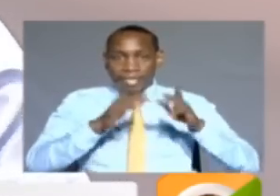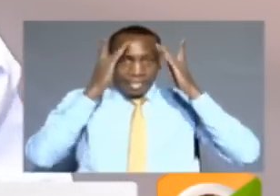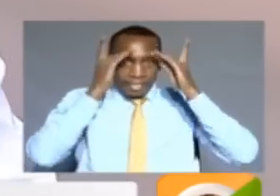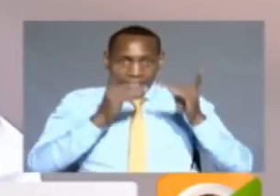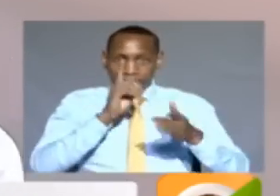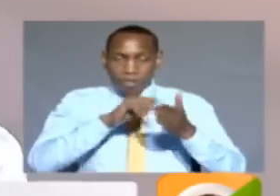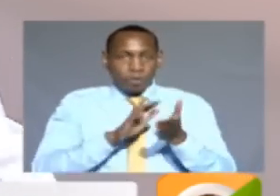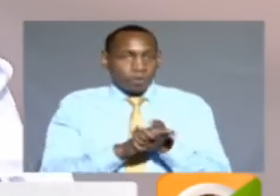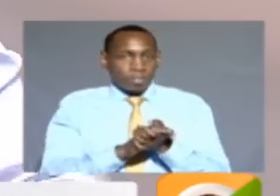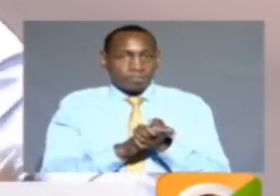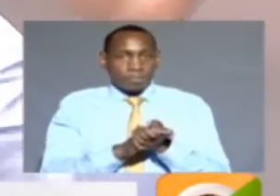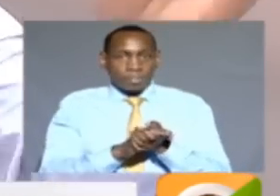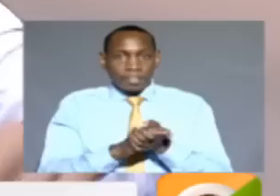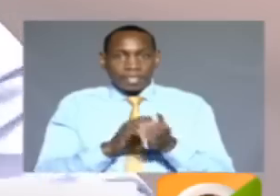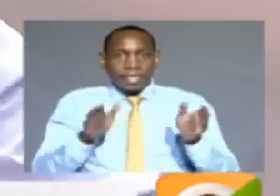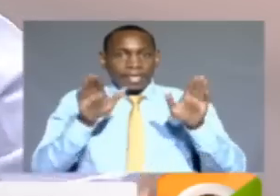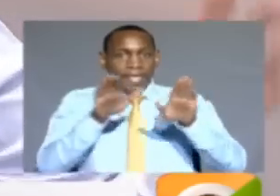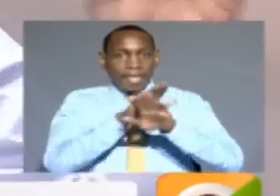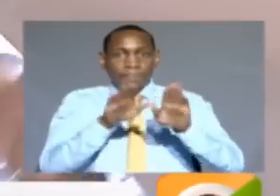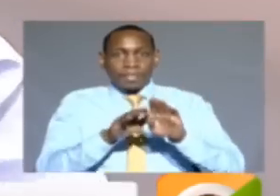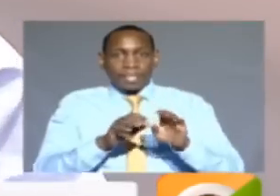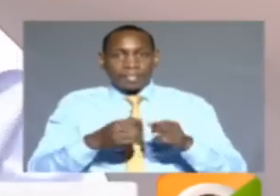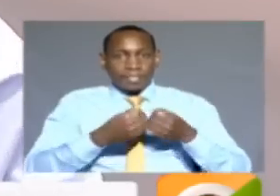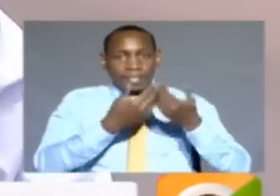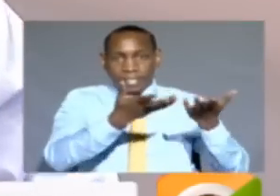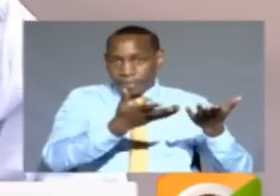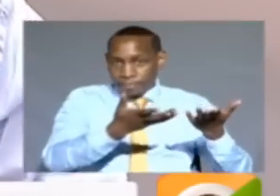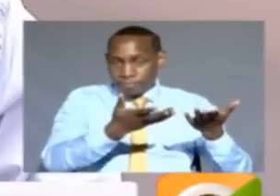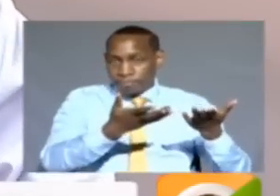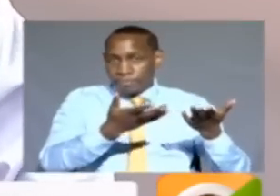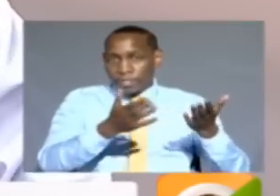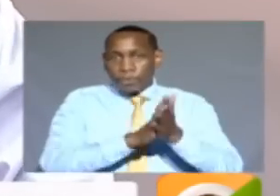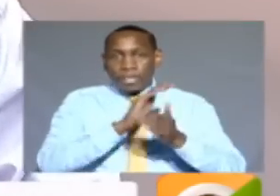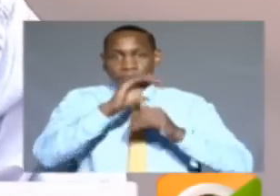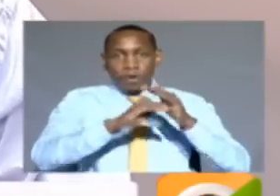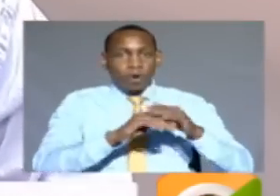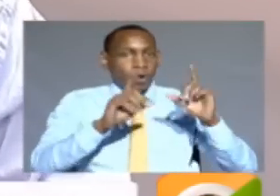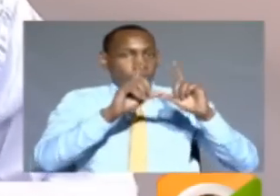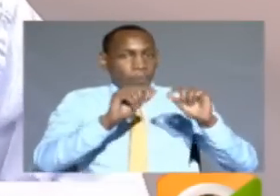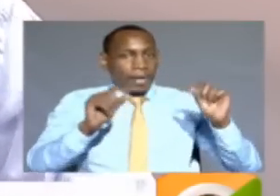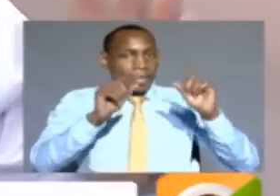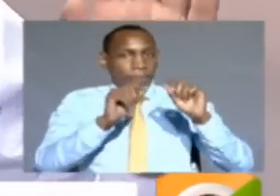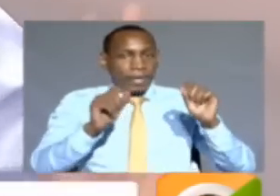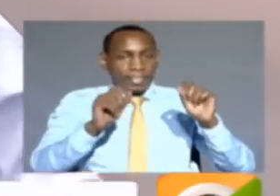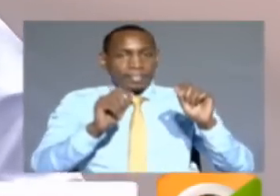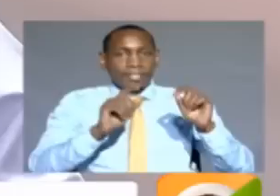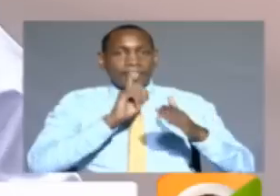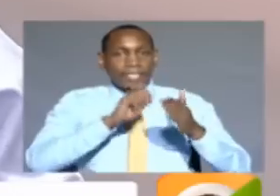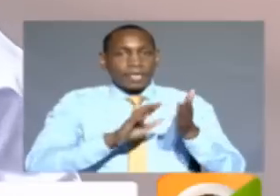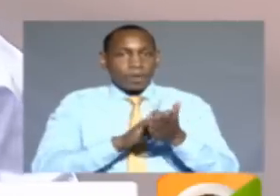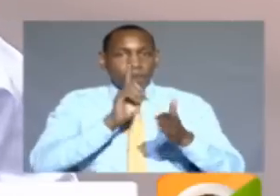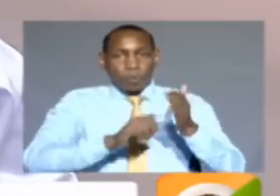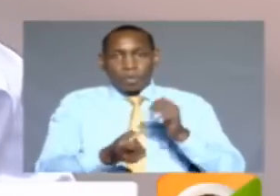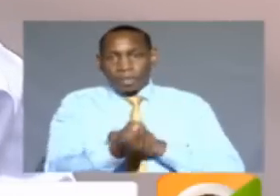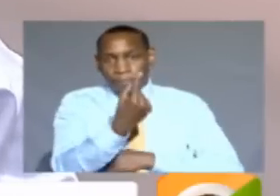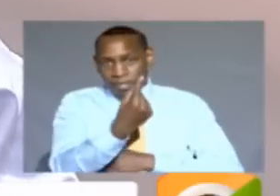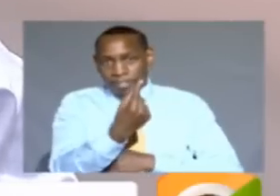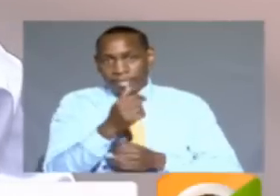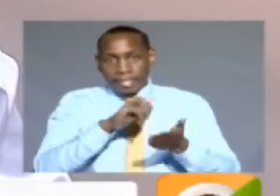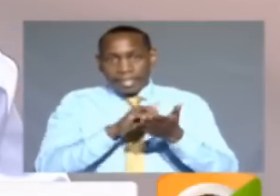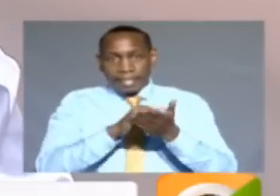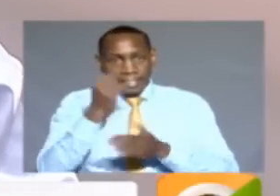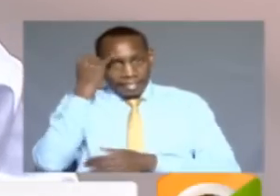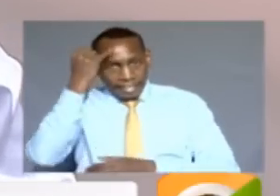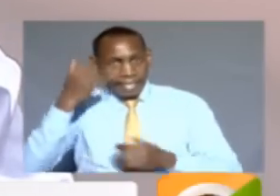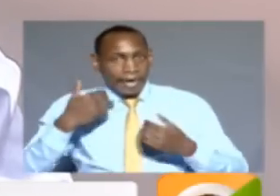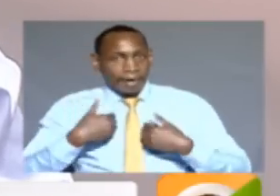in all these things, a letter, whatever it is, and all the allegations and everything. Let's see what comes out. That's a theory that I've heard